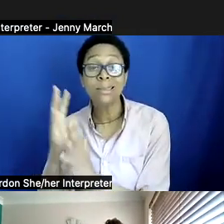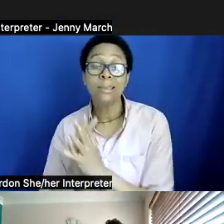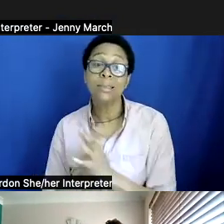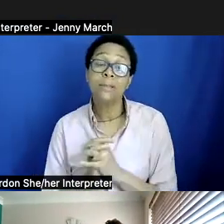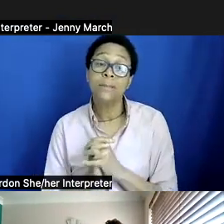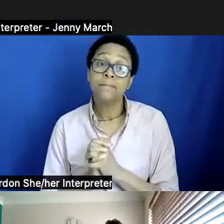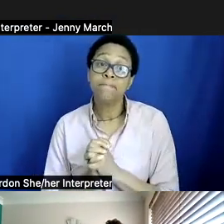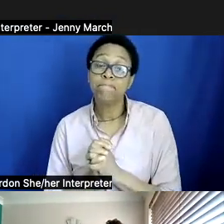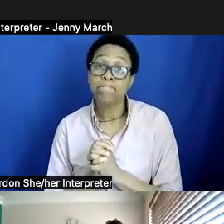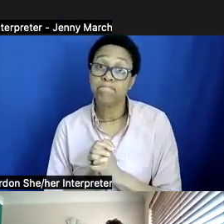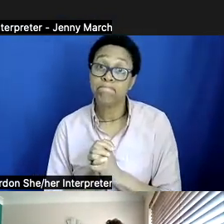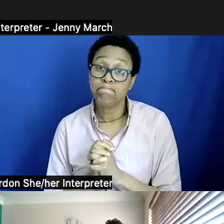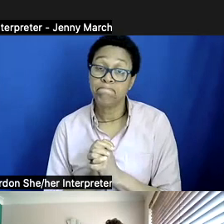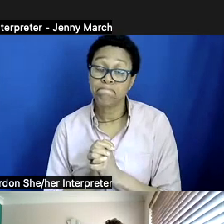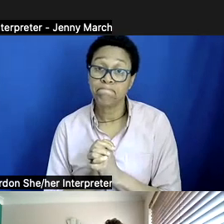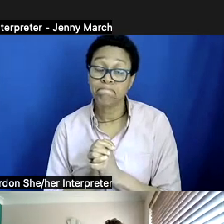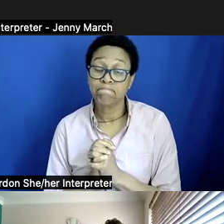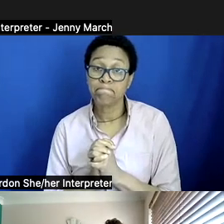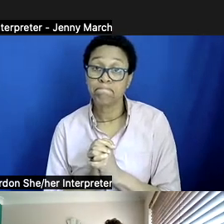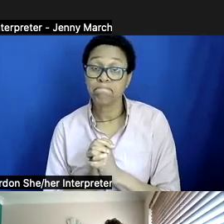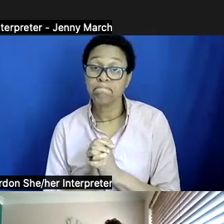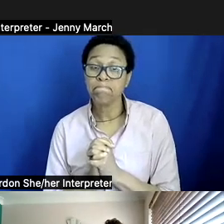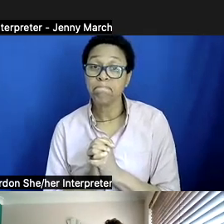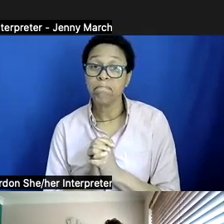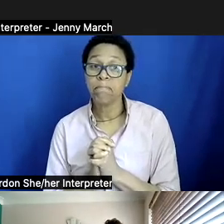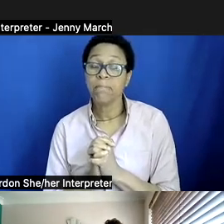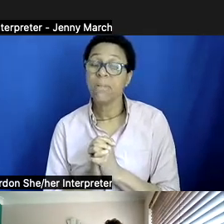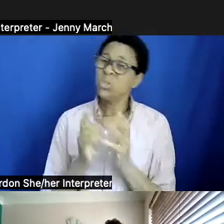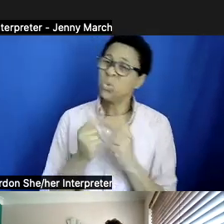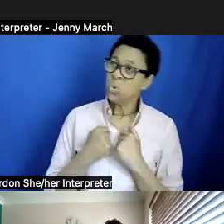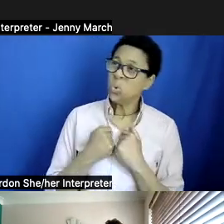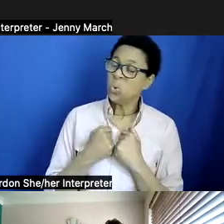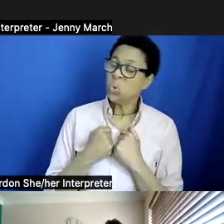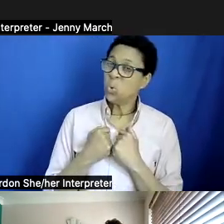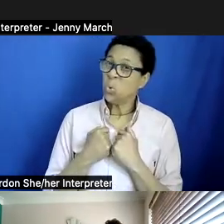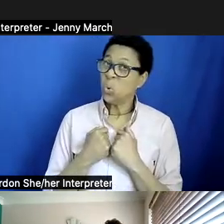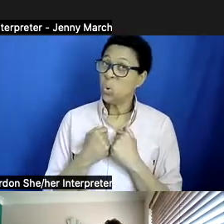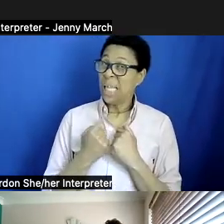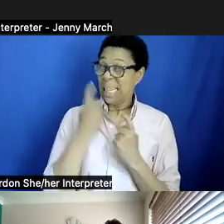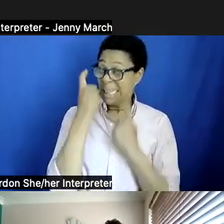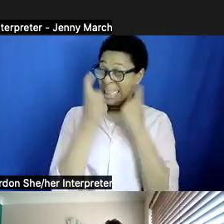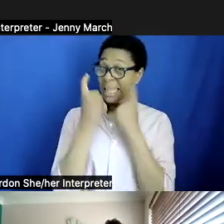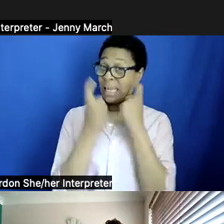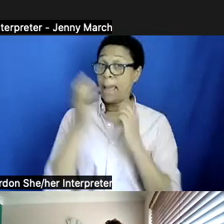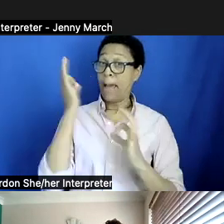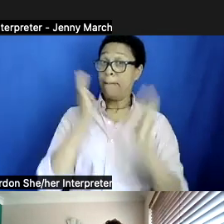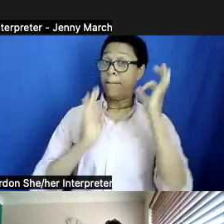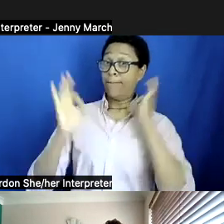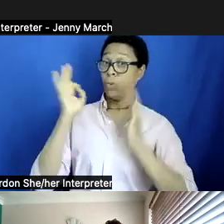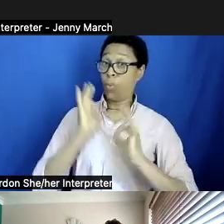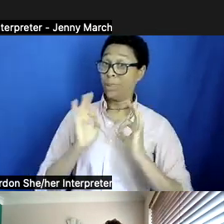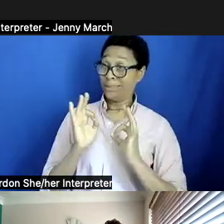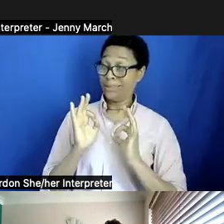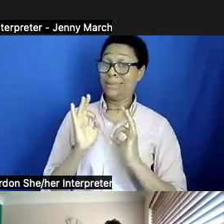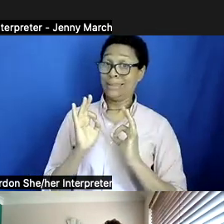which, although from a performance art perspective, burning all your work is like a really impressive